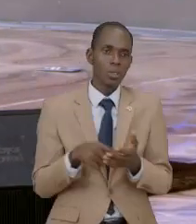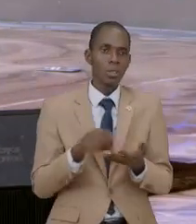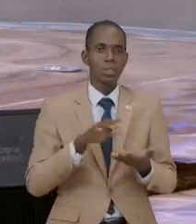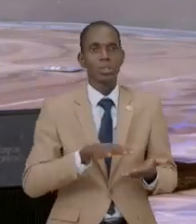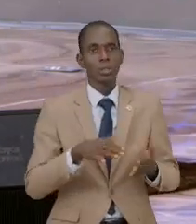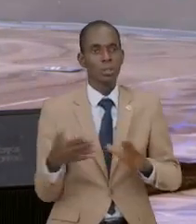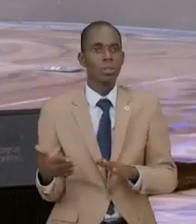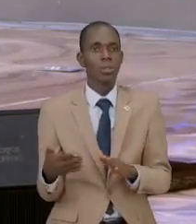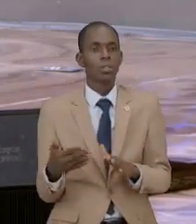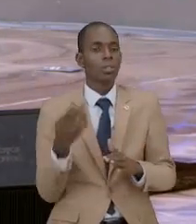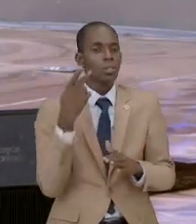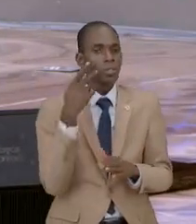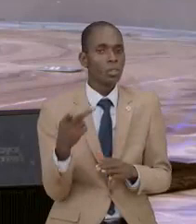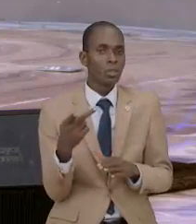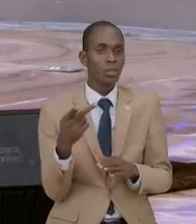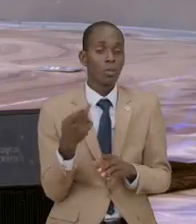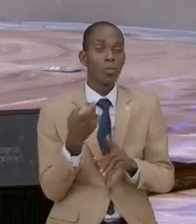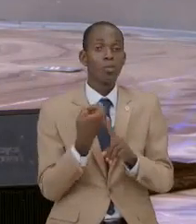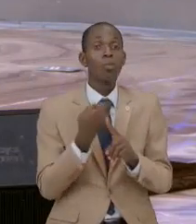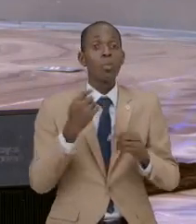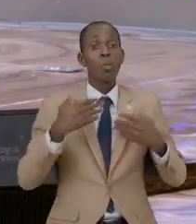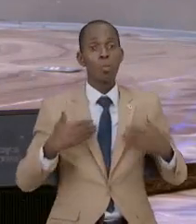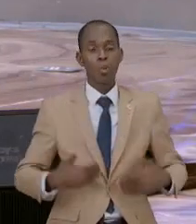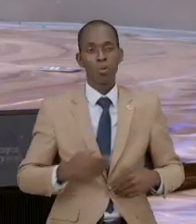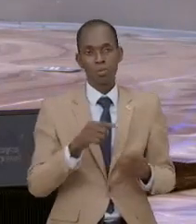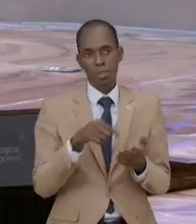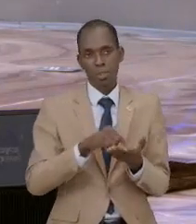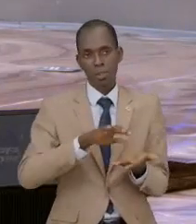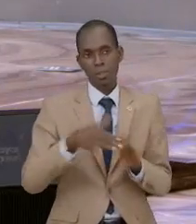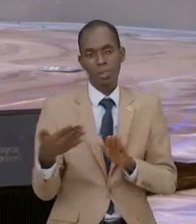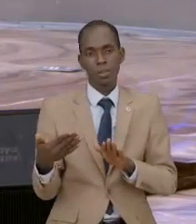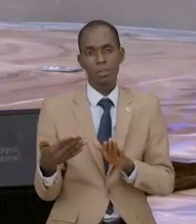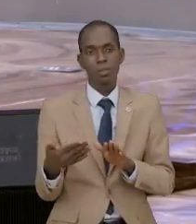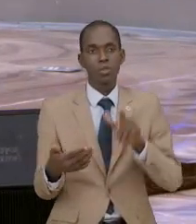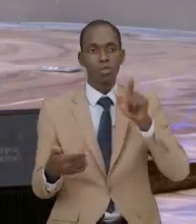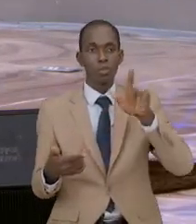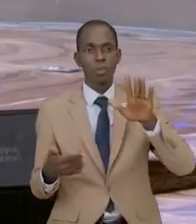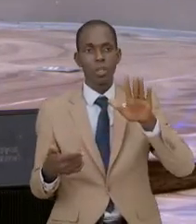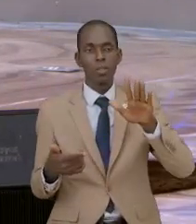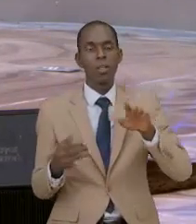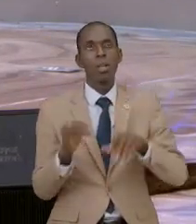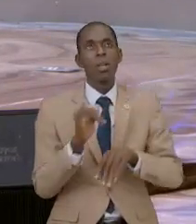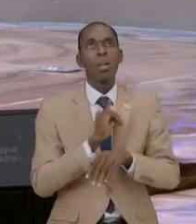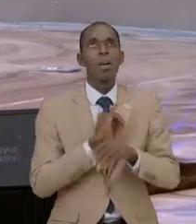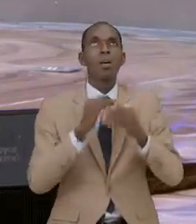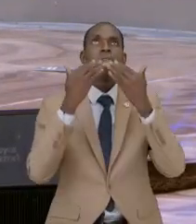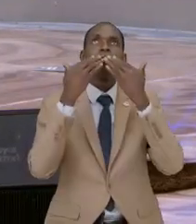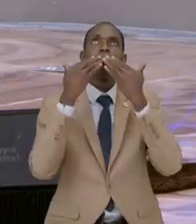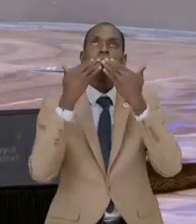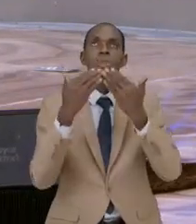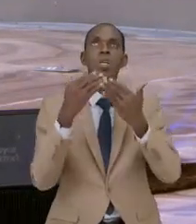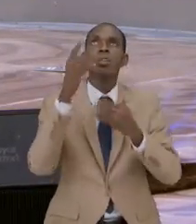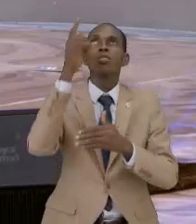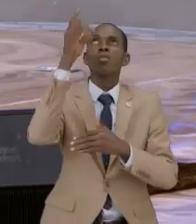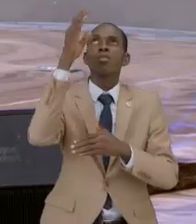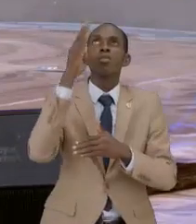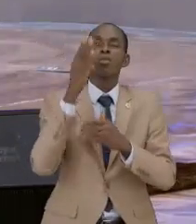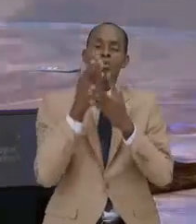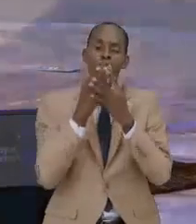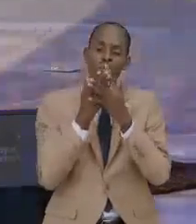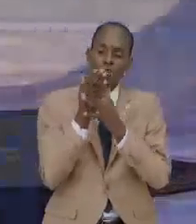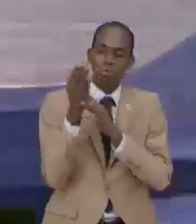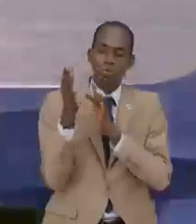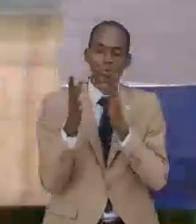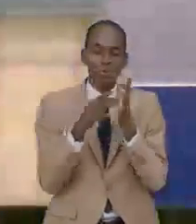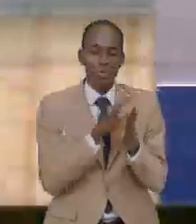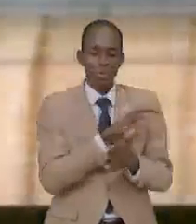first part of verse 25, I thank God through Jesus Christ our